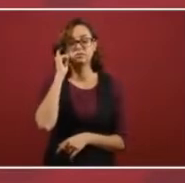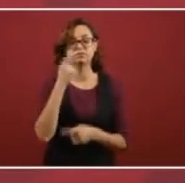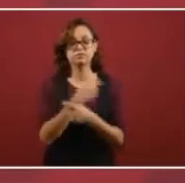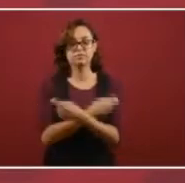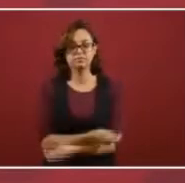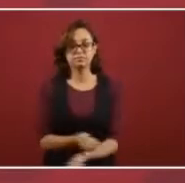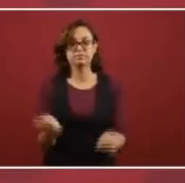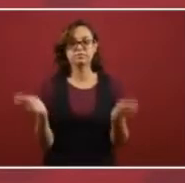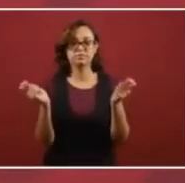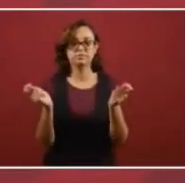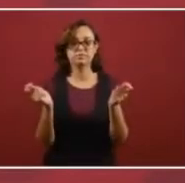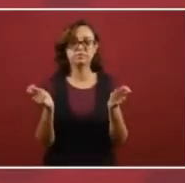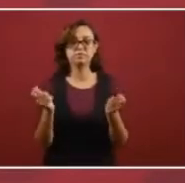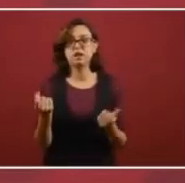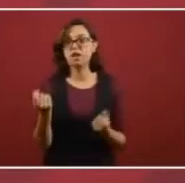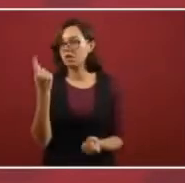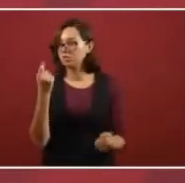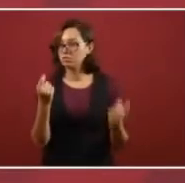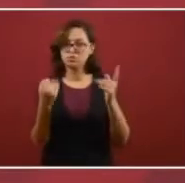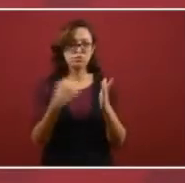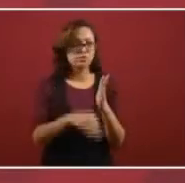to let everyone know.